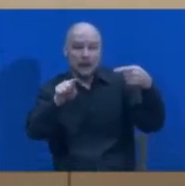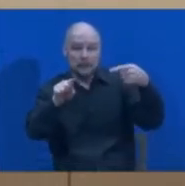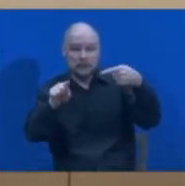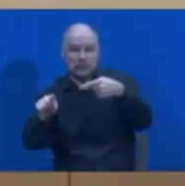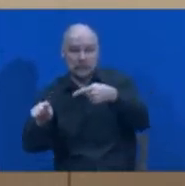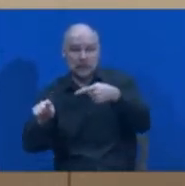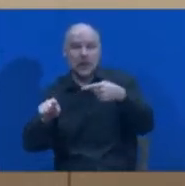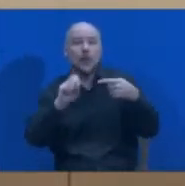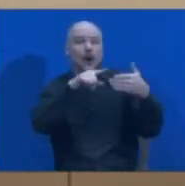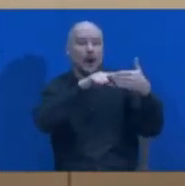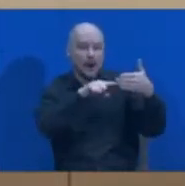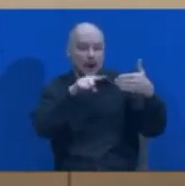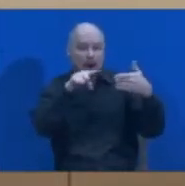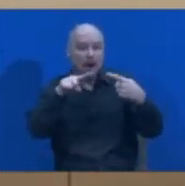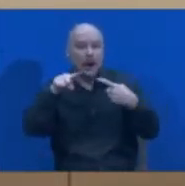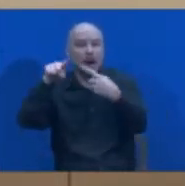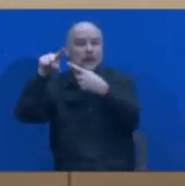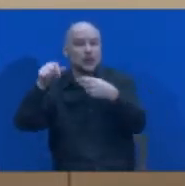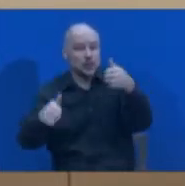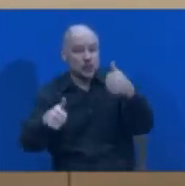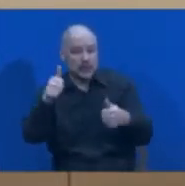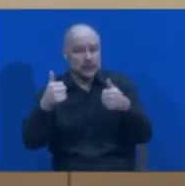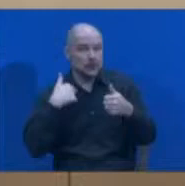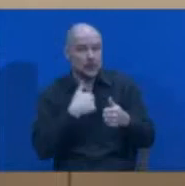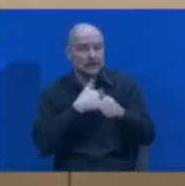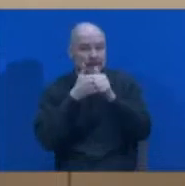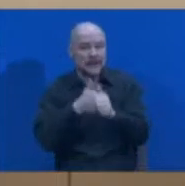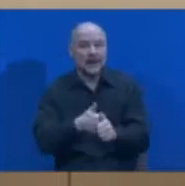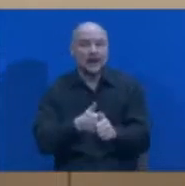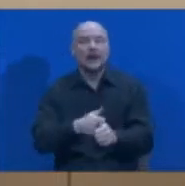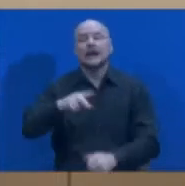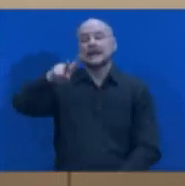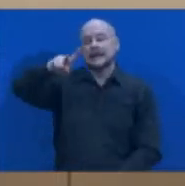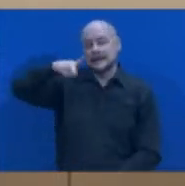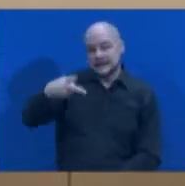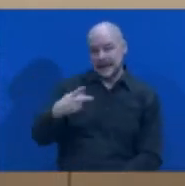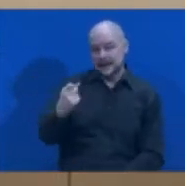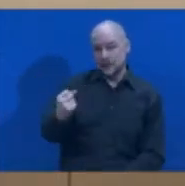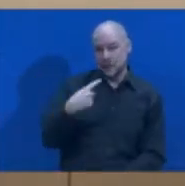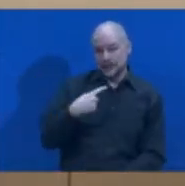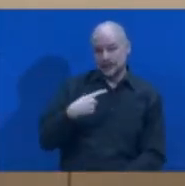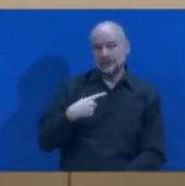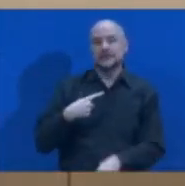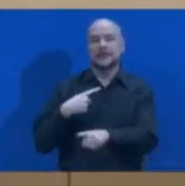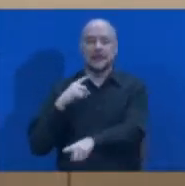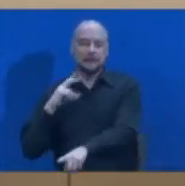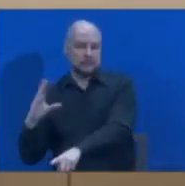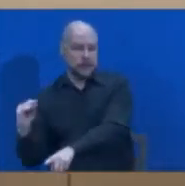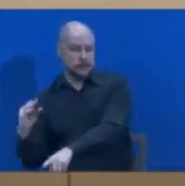And I've lost your second question. Oh, offices returning, thank you.